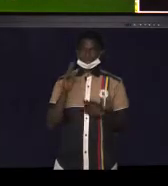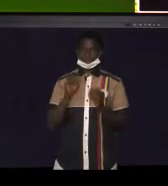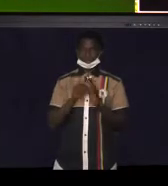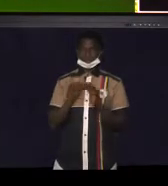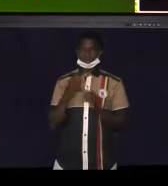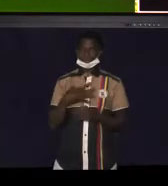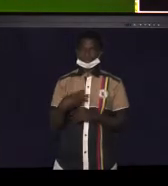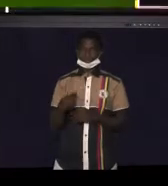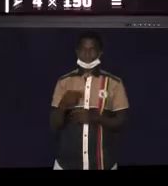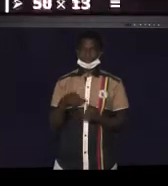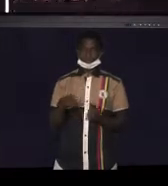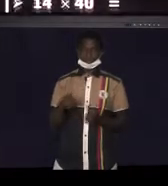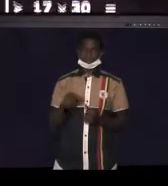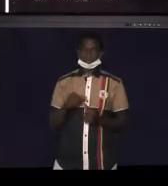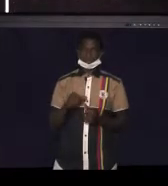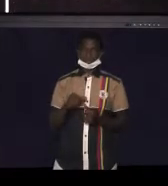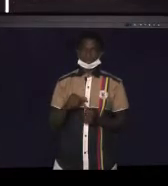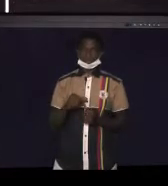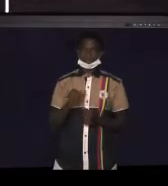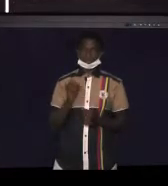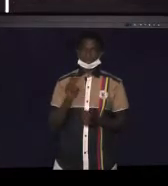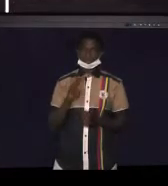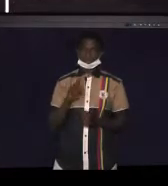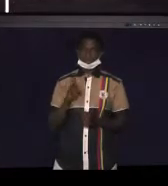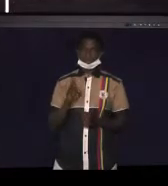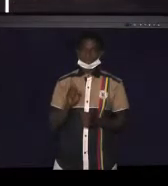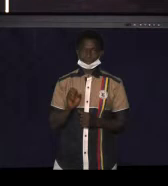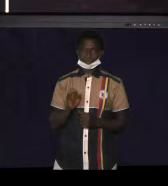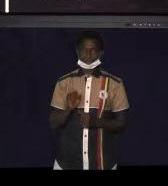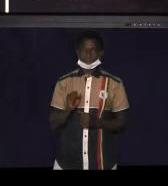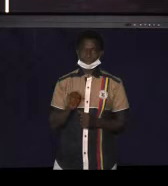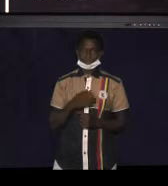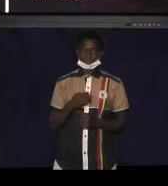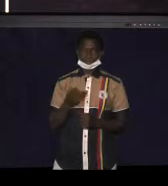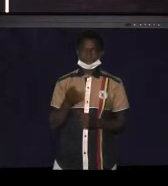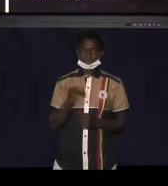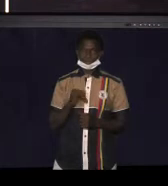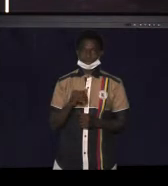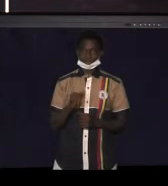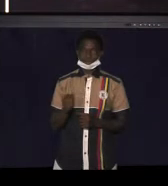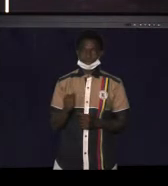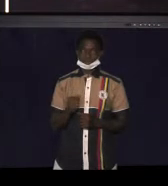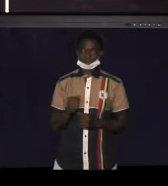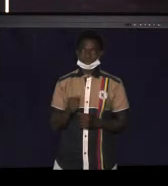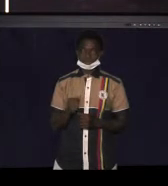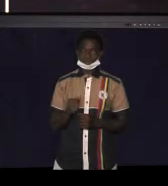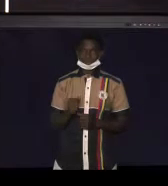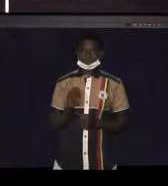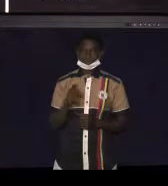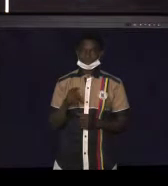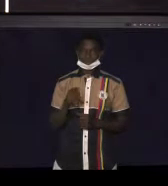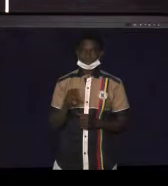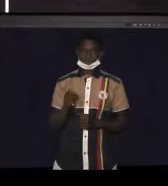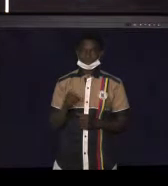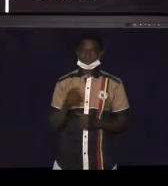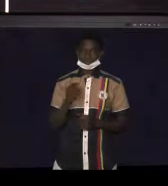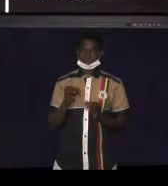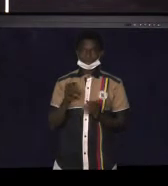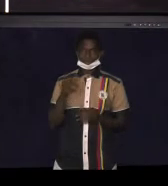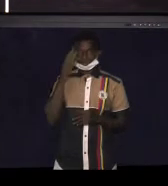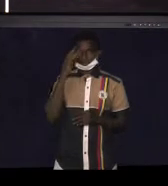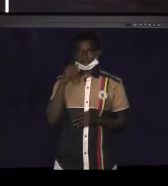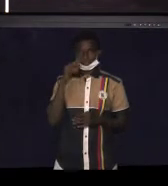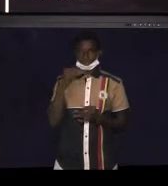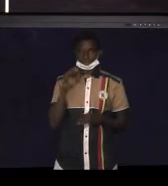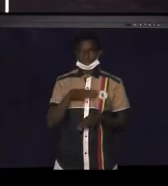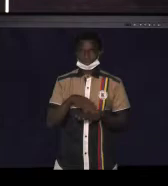1 minute and about 12 questions. There is a pattern to this. If you can discover it, you will